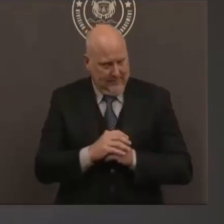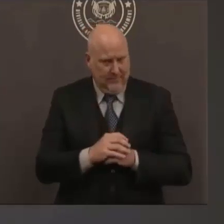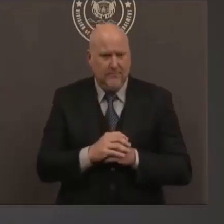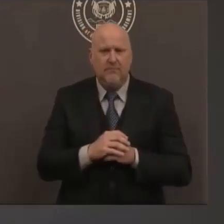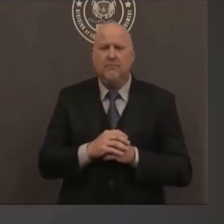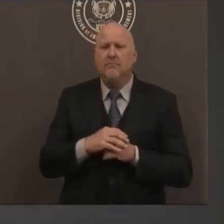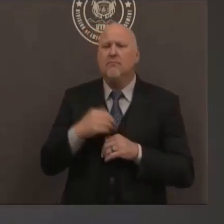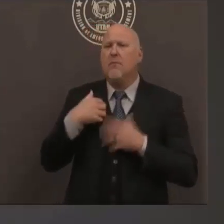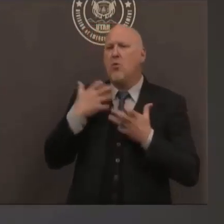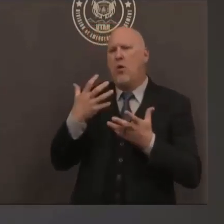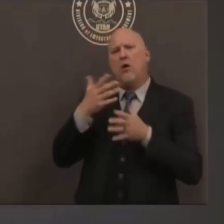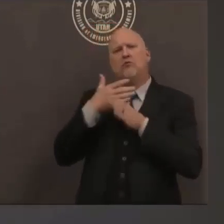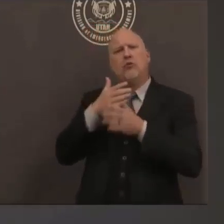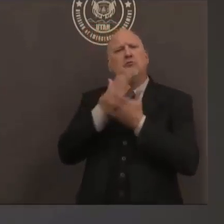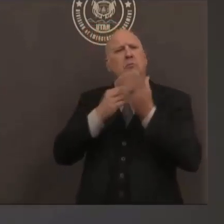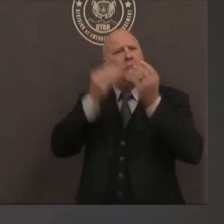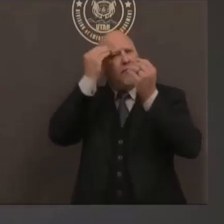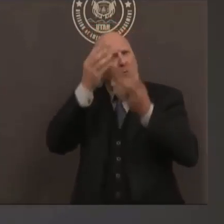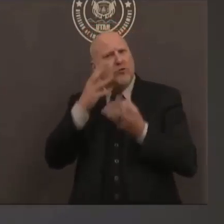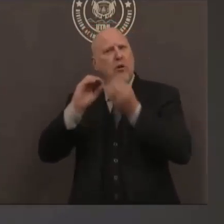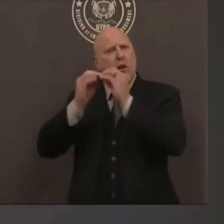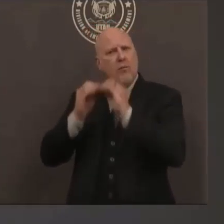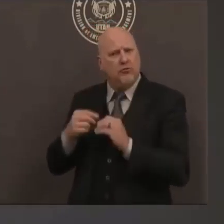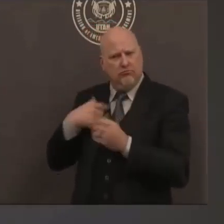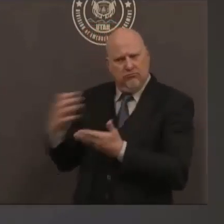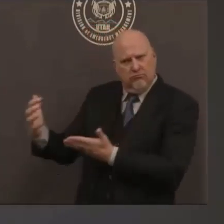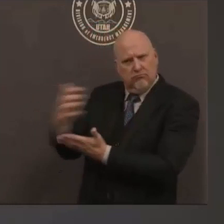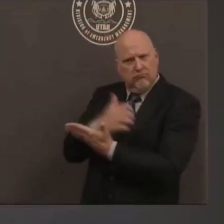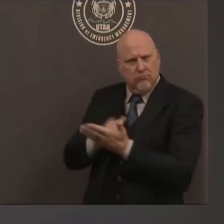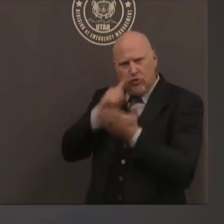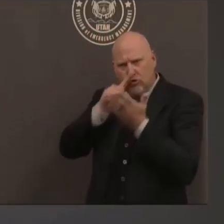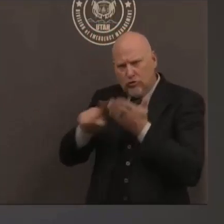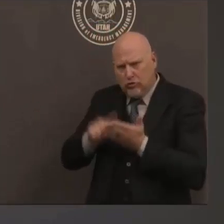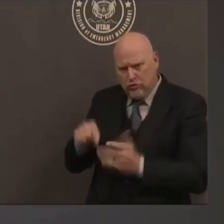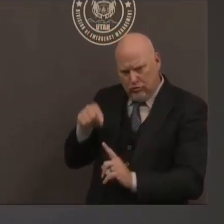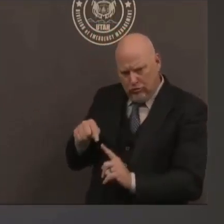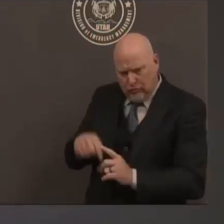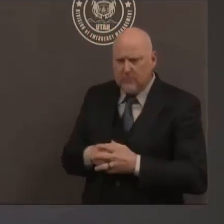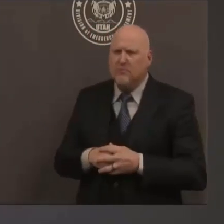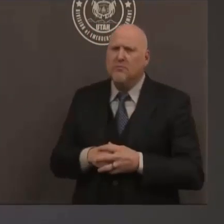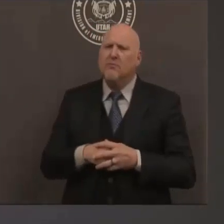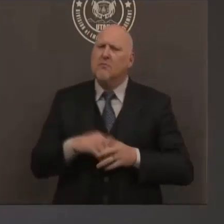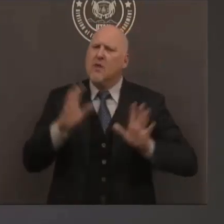But we want people to be ready and anticipate that this is going to happen.